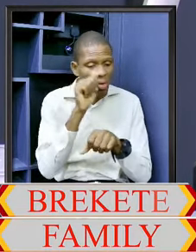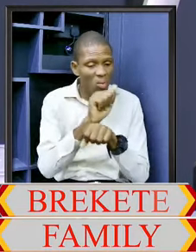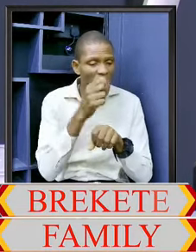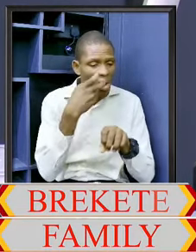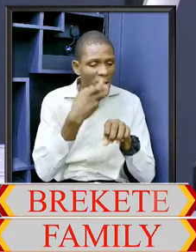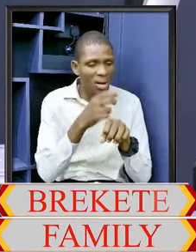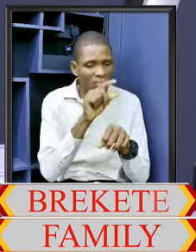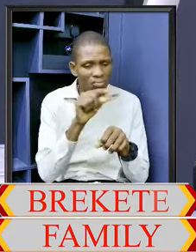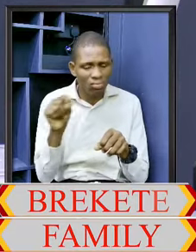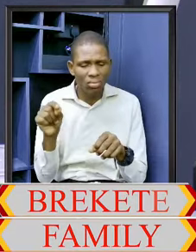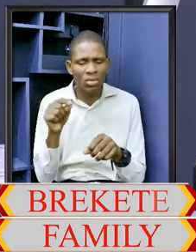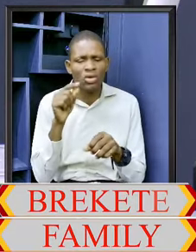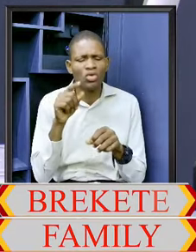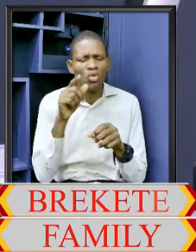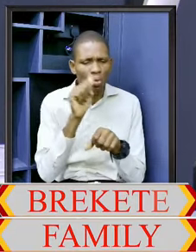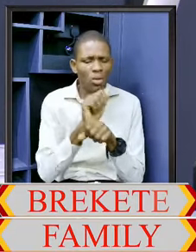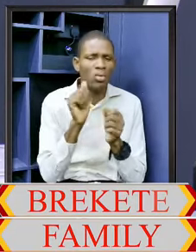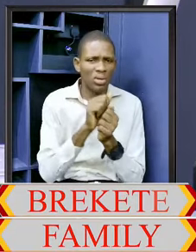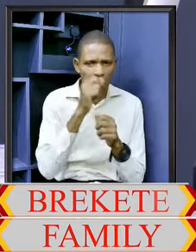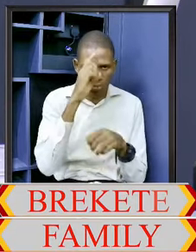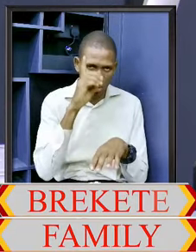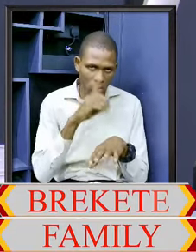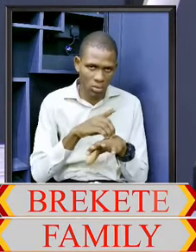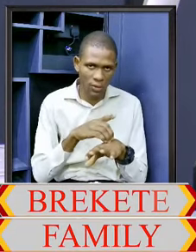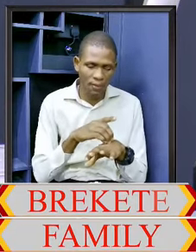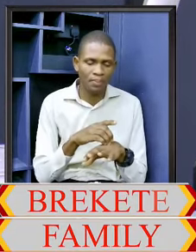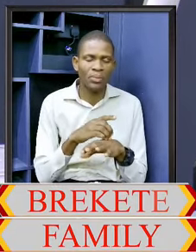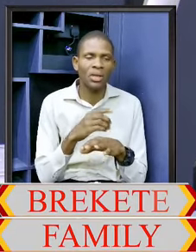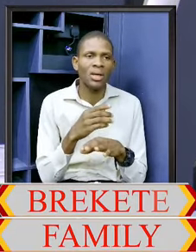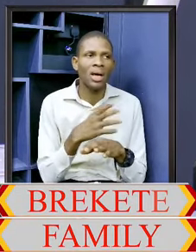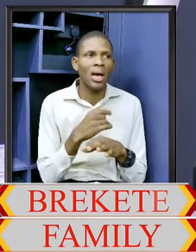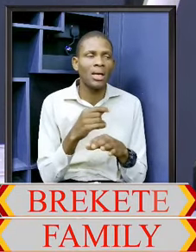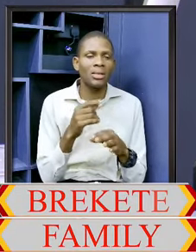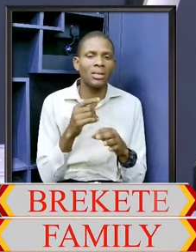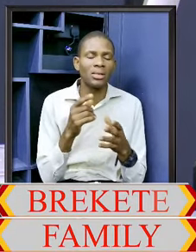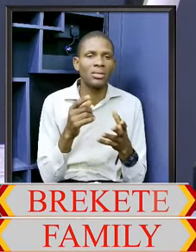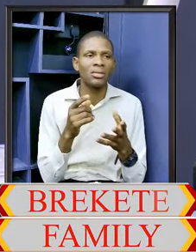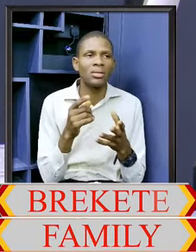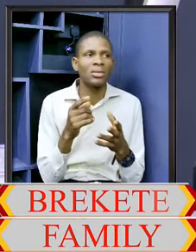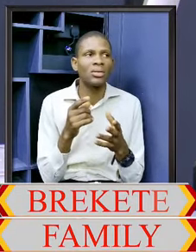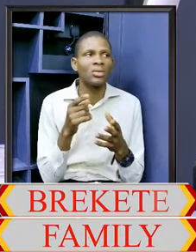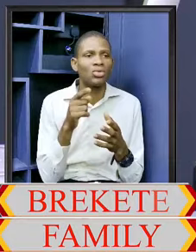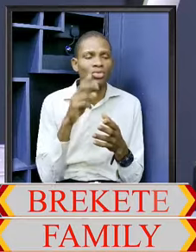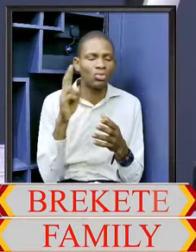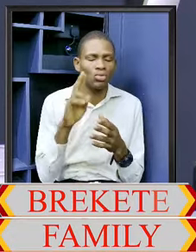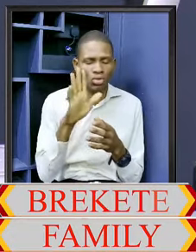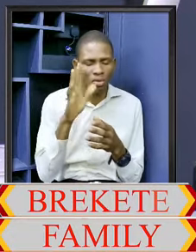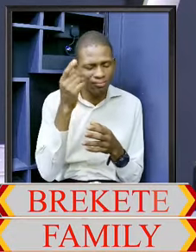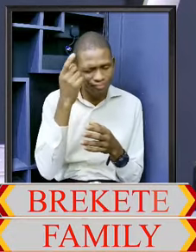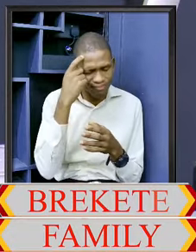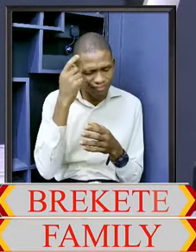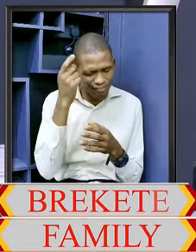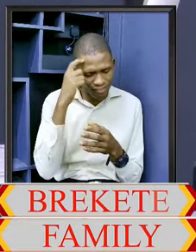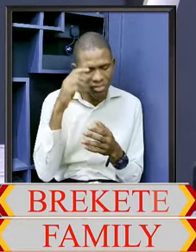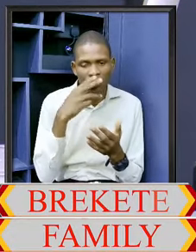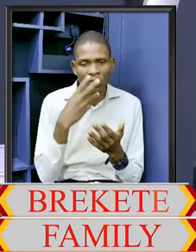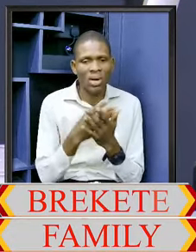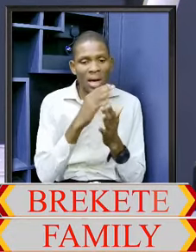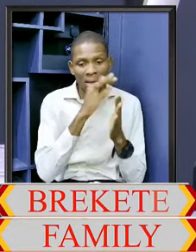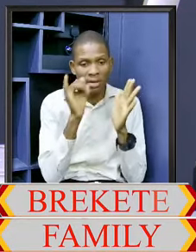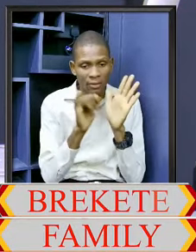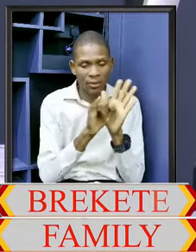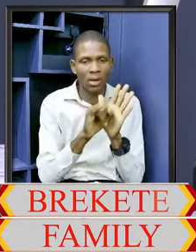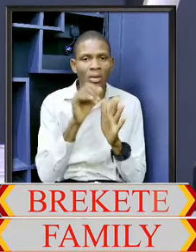work smart. And the straightforward way, make wisdom and smart no confuse you. Use your brain. Identify what